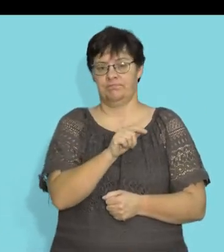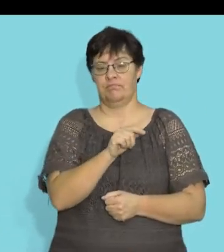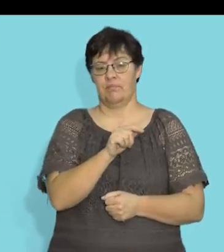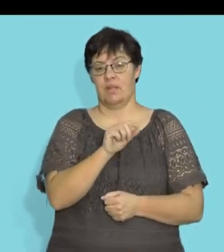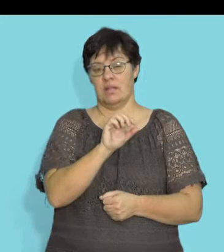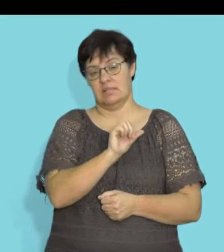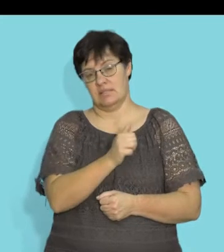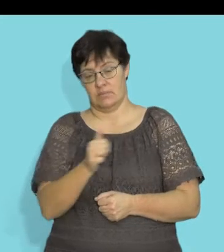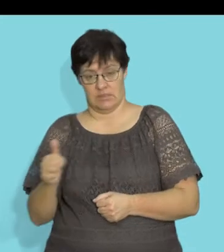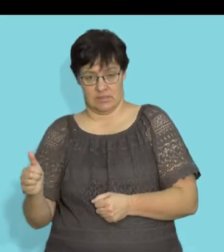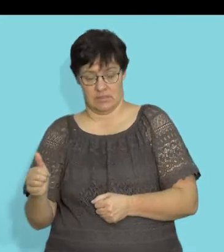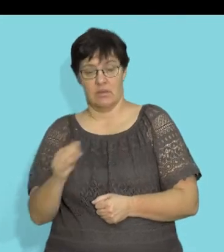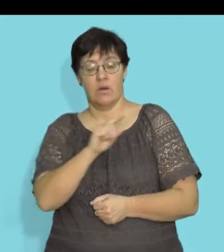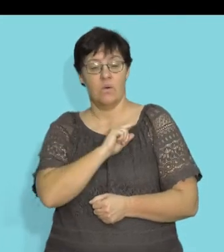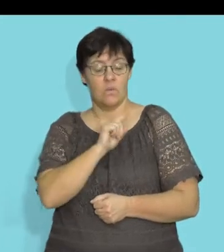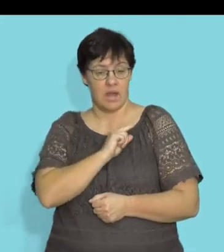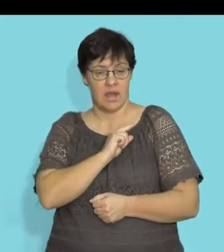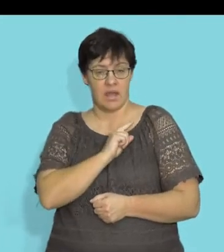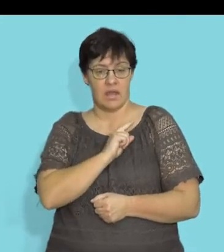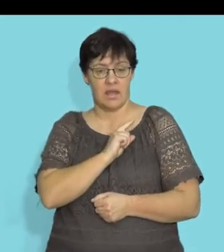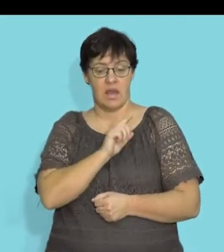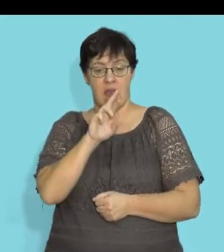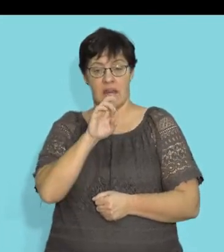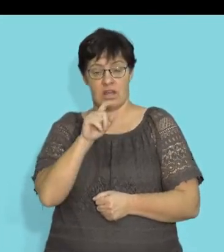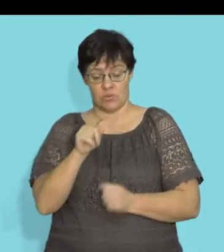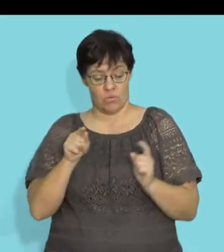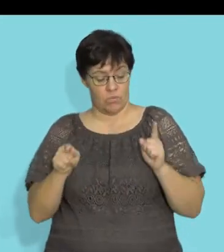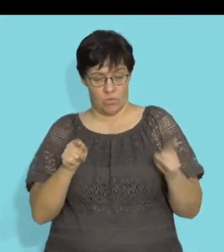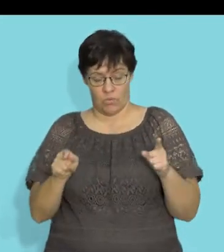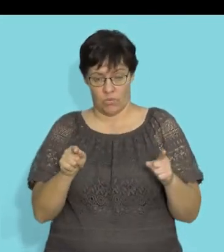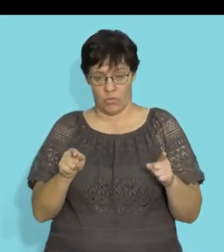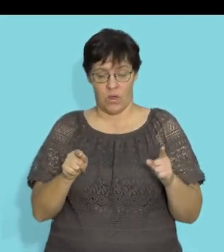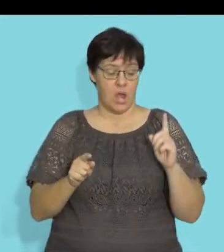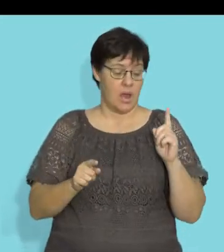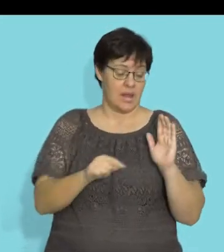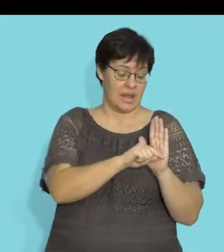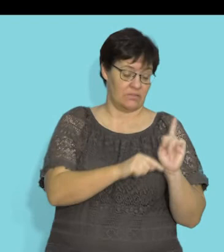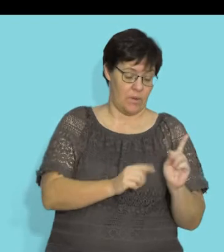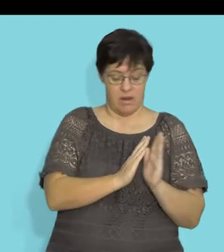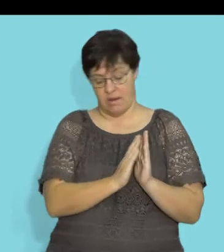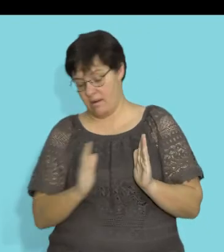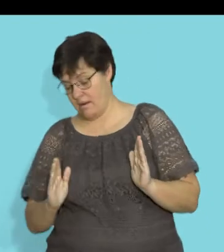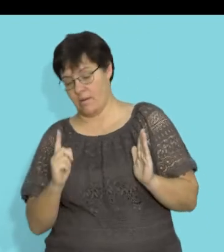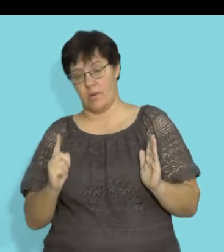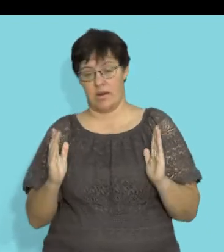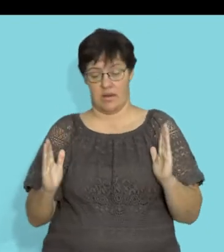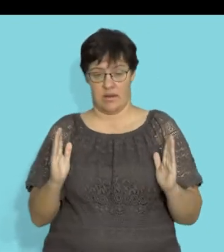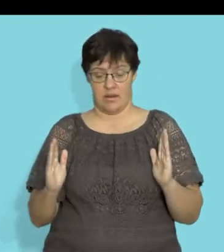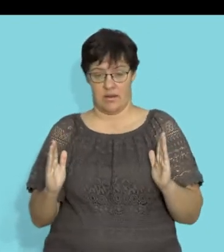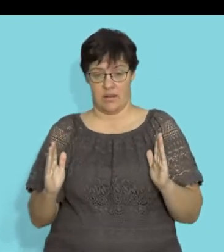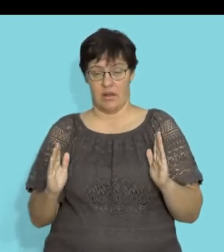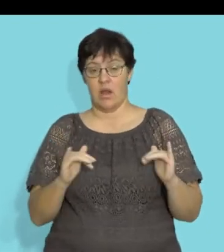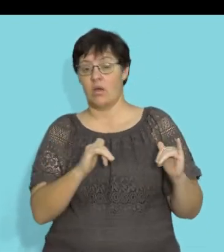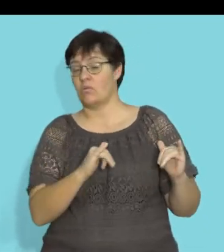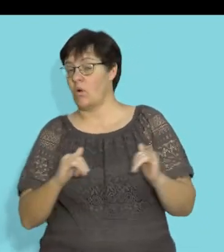sequence because I've got a ratio that's between -1 and 1. And I can see that my